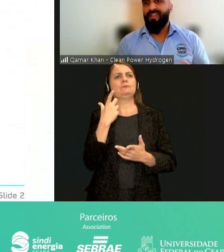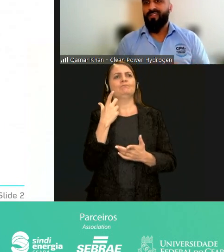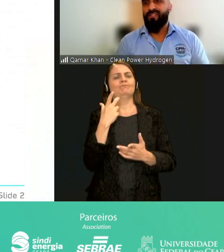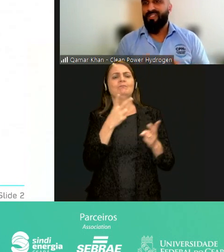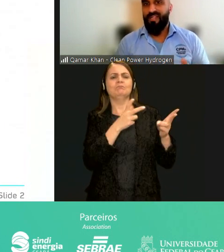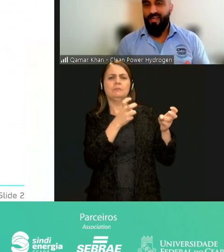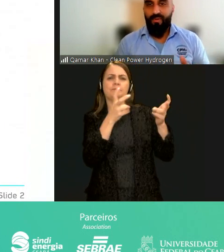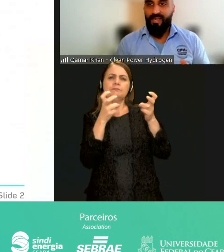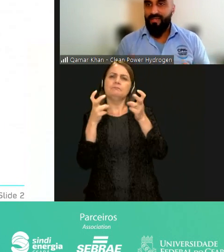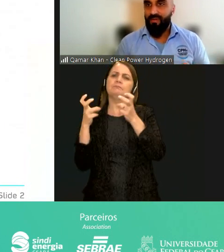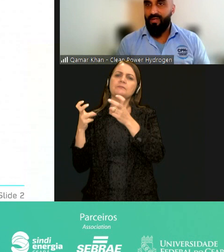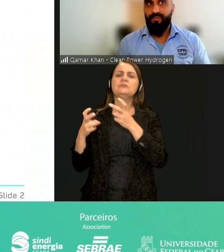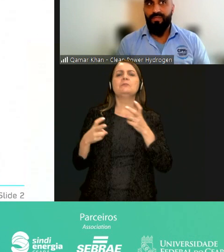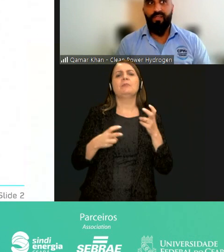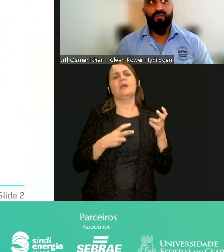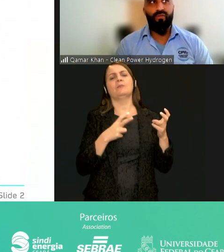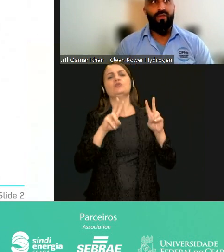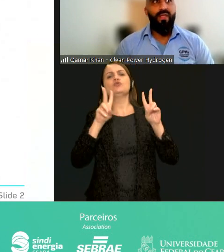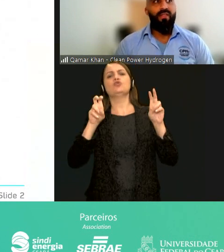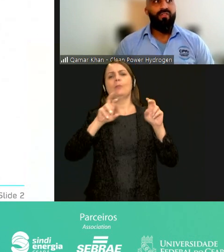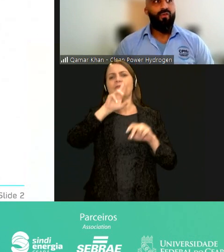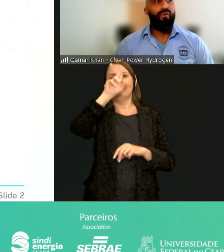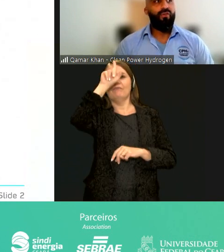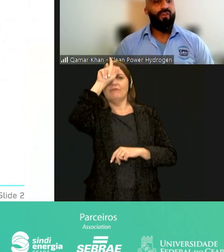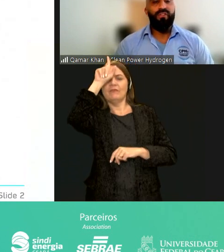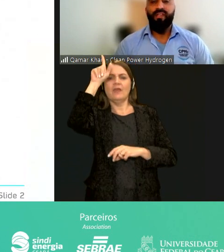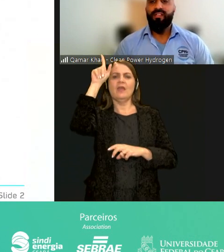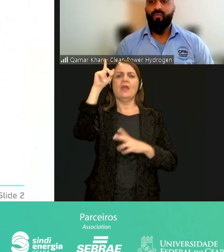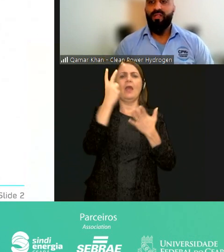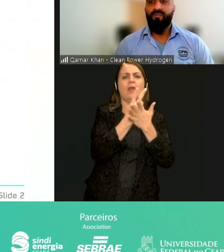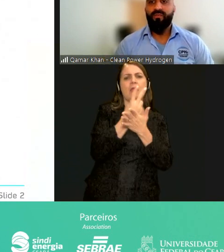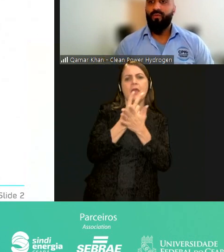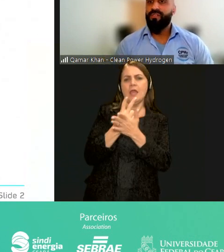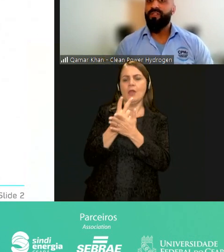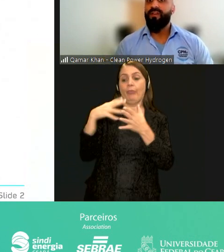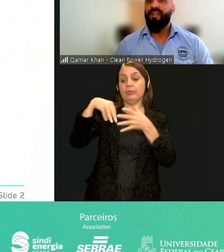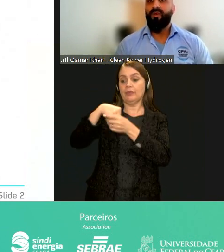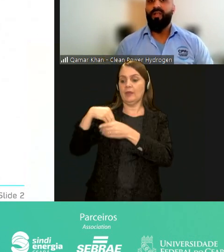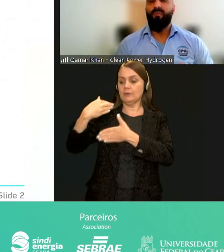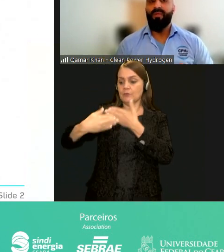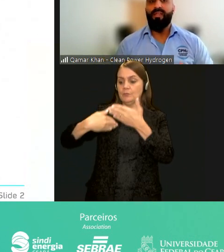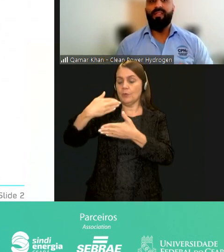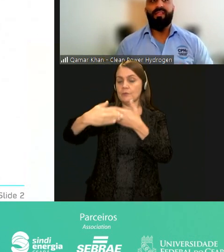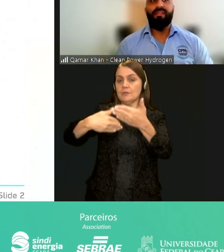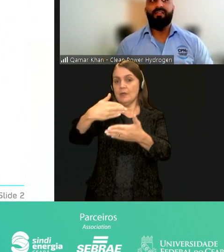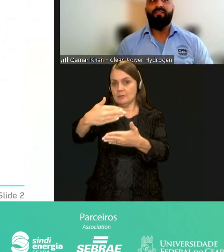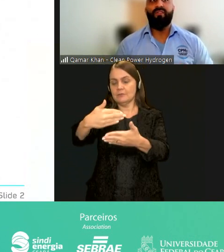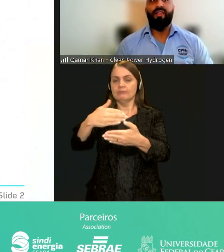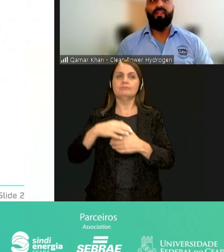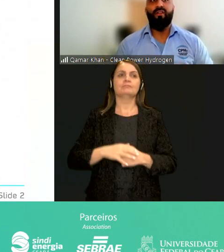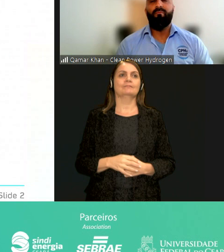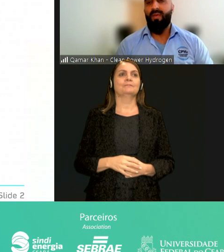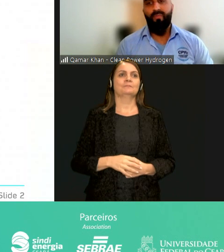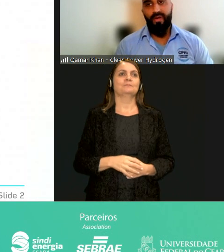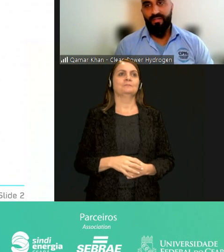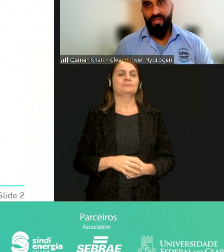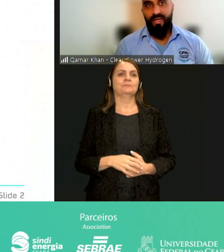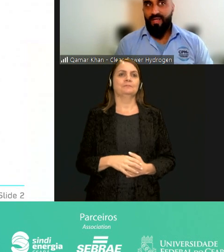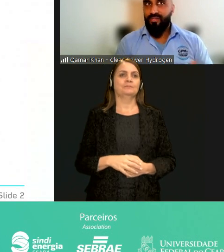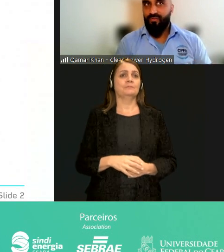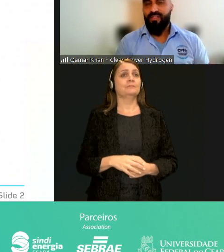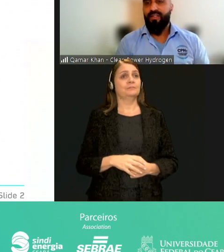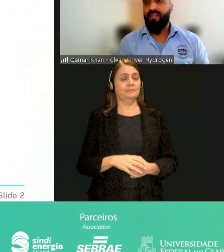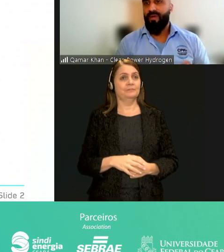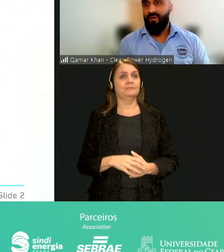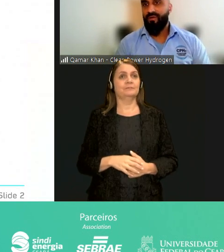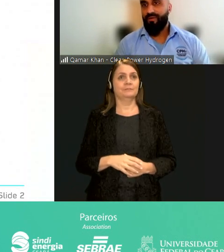mine. So sustainability becomes an issue. So Dr. Nigel Williamson wants to develop a company that didn't rely on membranes. Hence